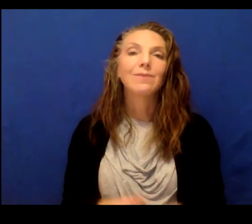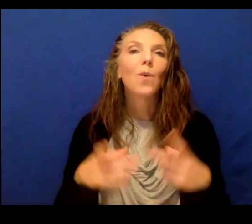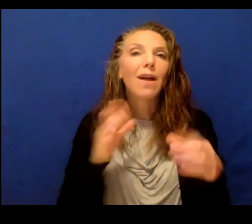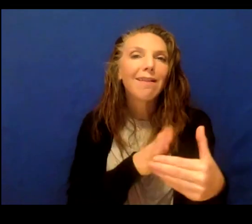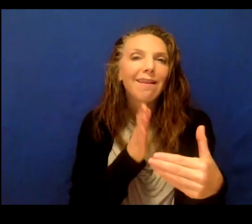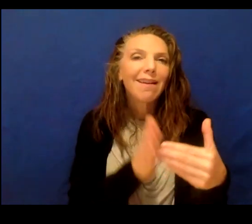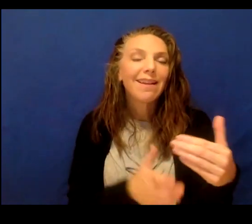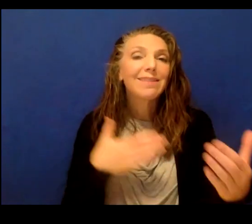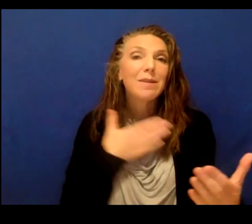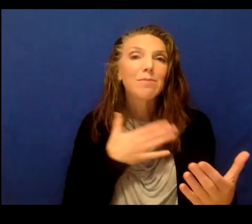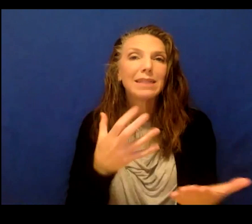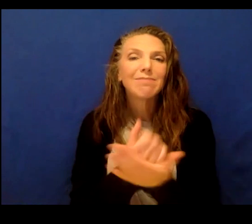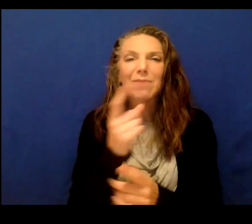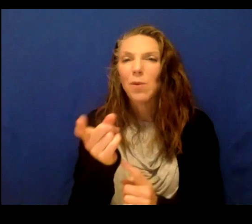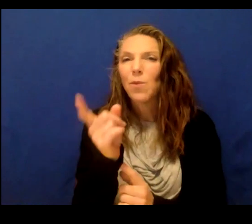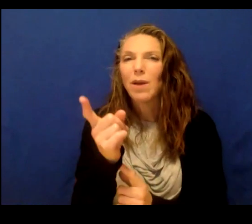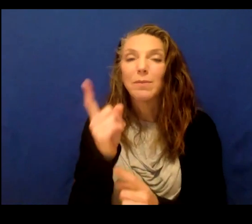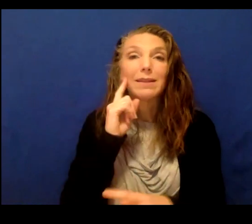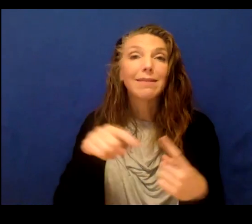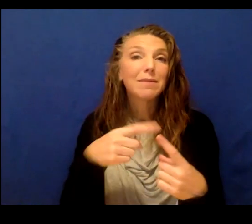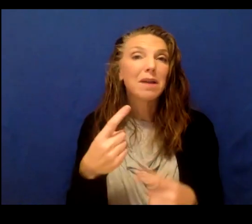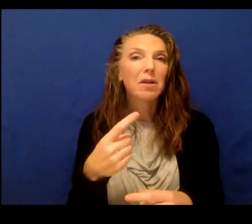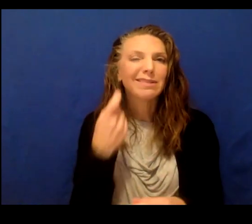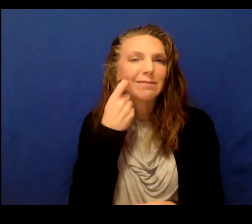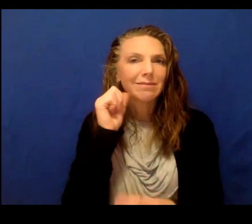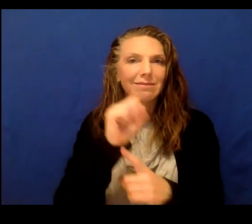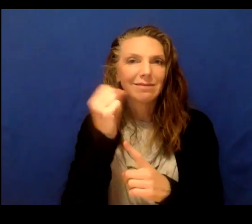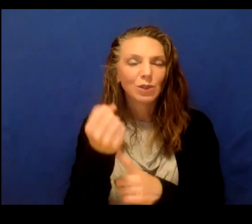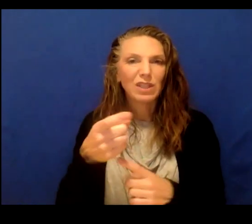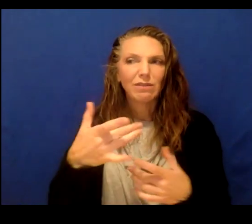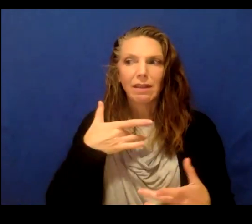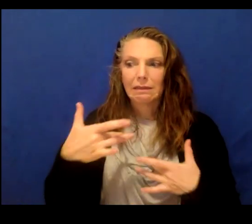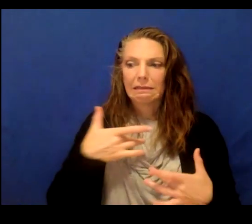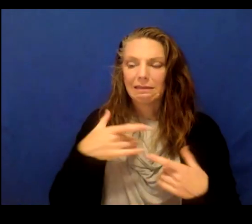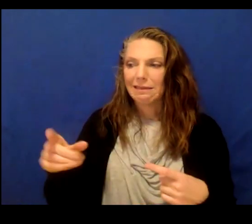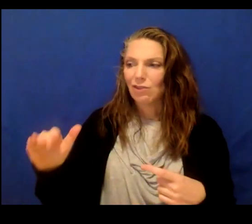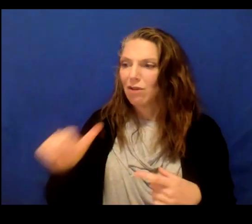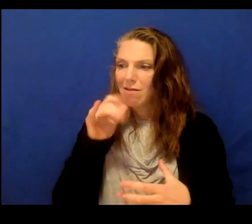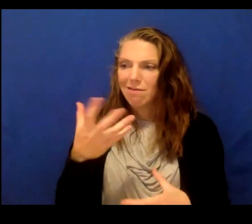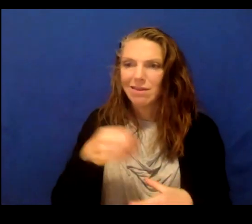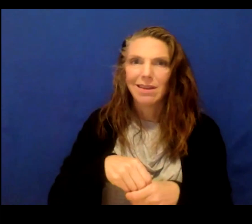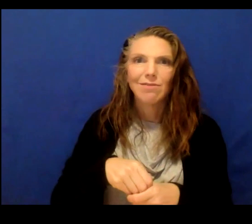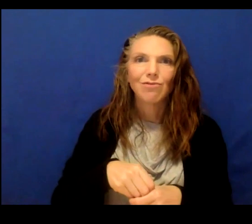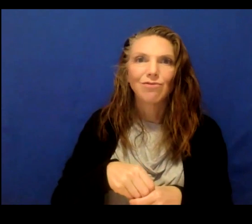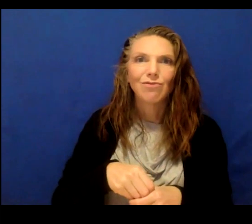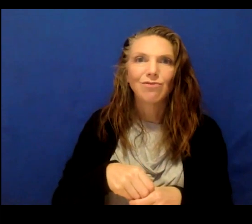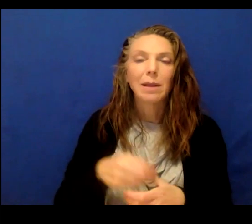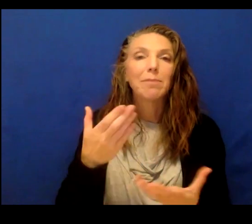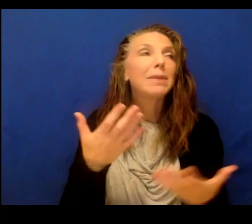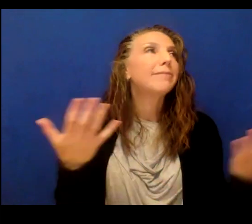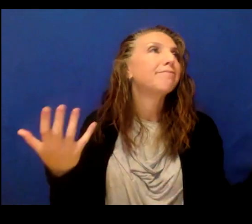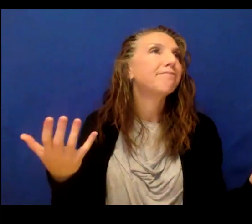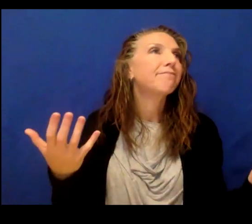I'd love for you to take a moment and maybe think about a recent situation when you were worried that a child wasn't engaged. Maybe there's an